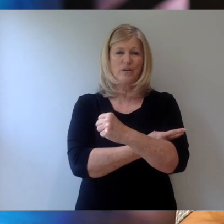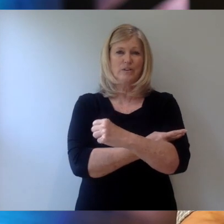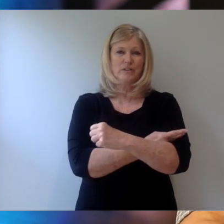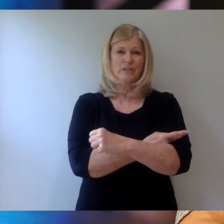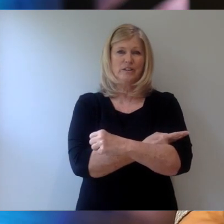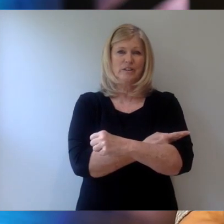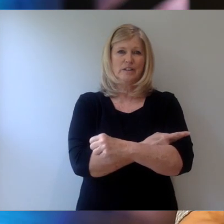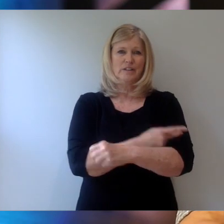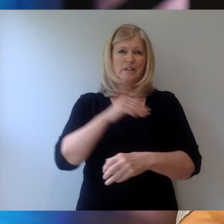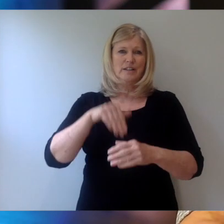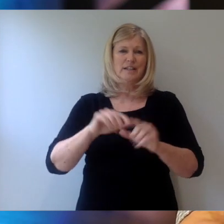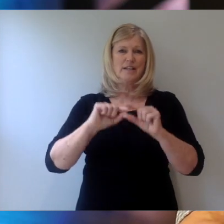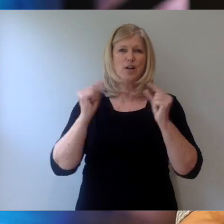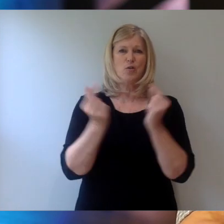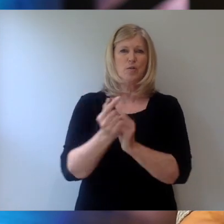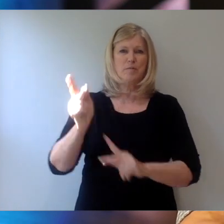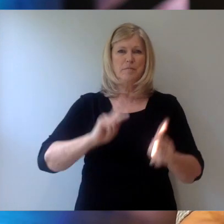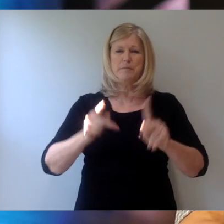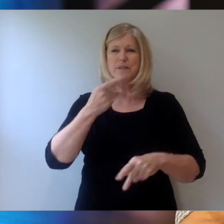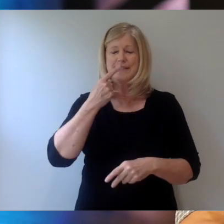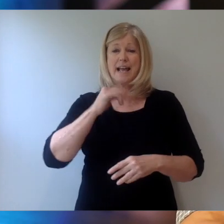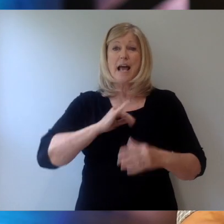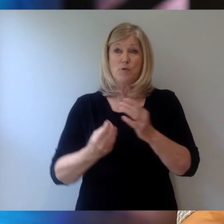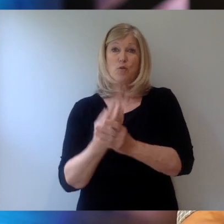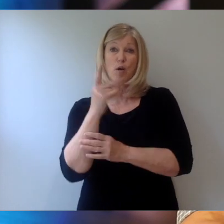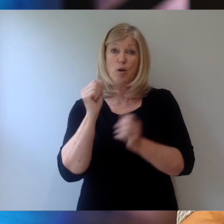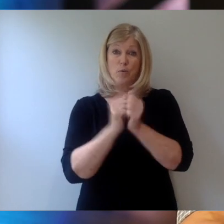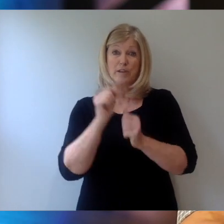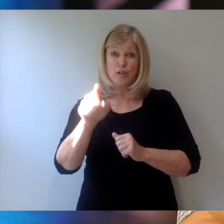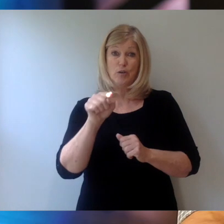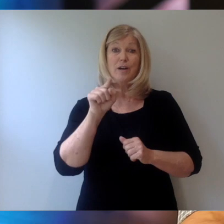in a group of people saying, I'm going to grow with you and you're going to grow with me.